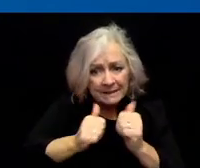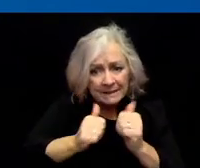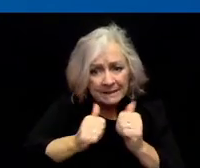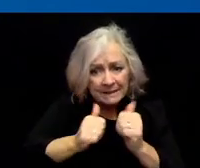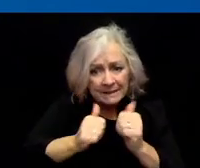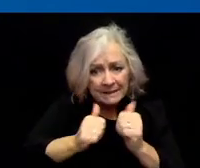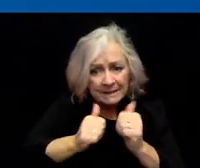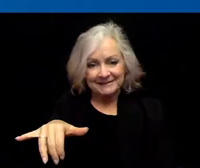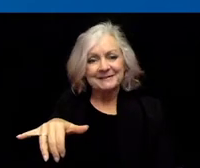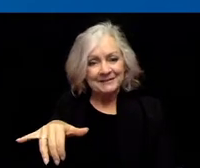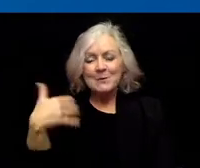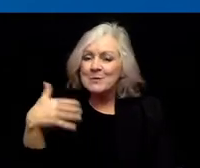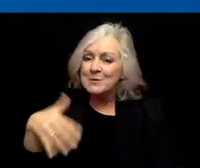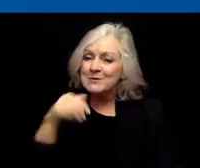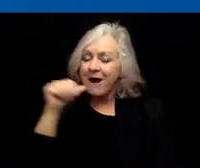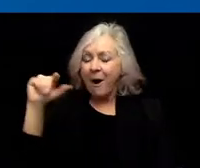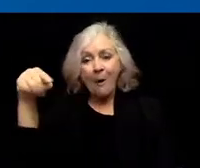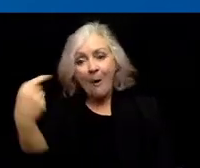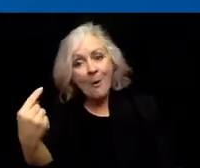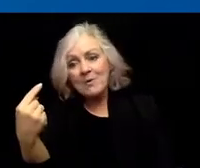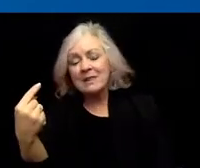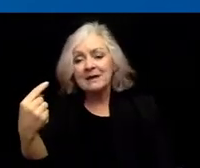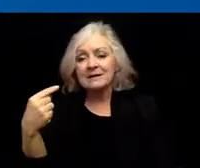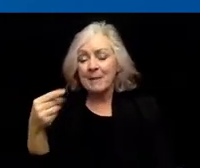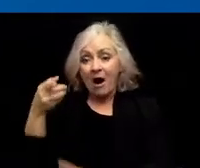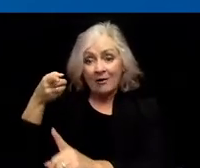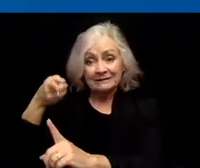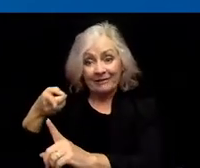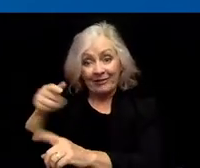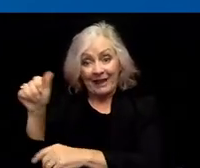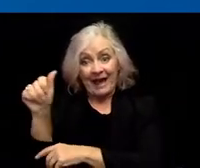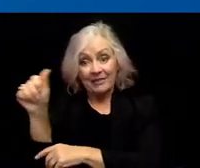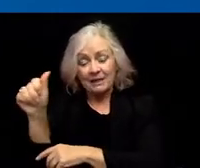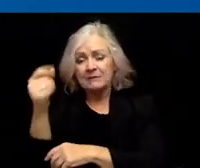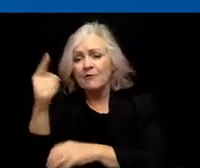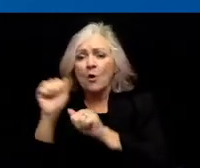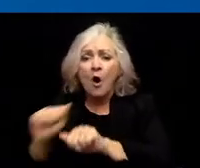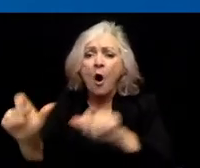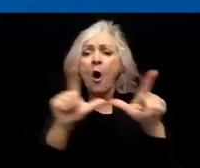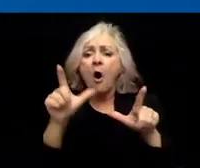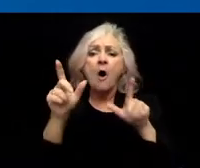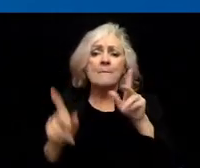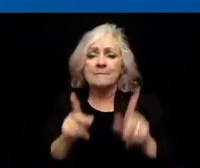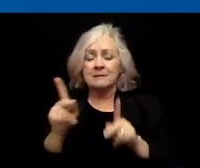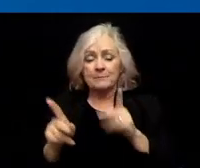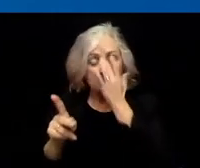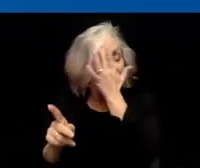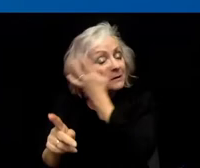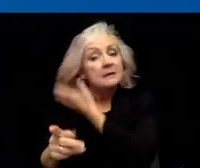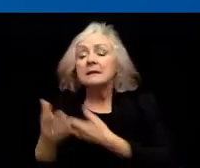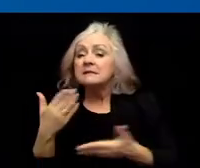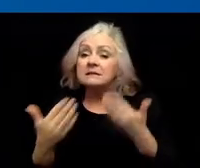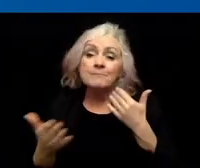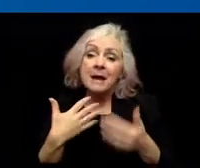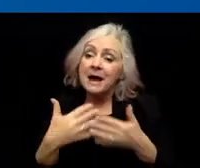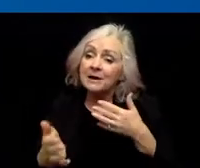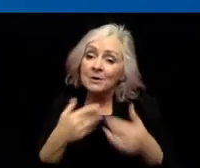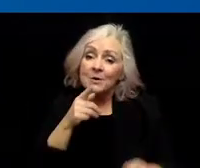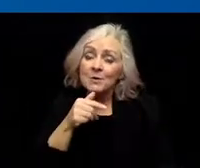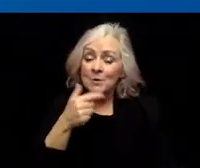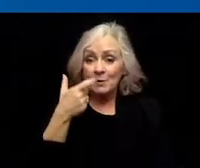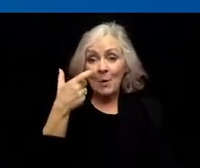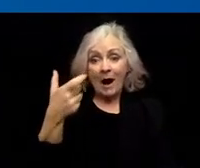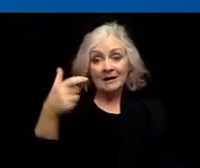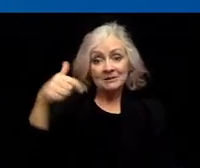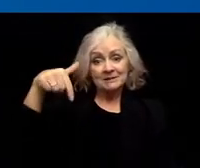all of us. Any person watching this, either live right now or in the future, remember, that invitation is an